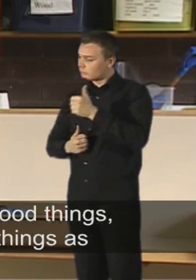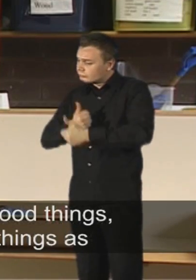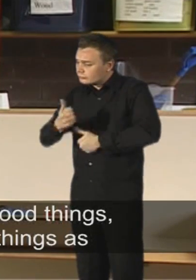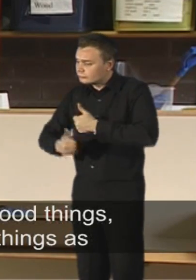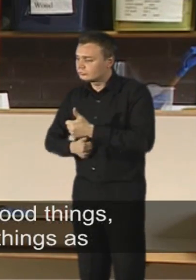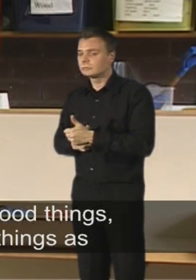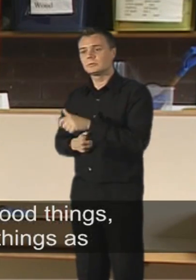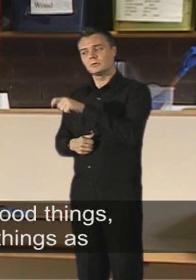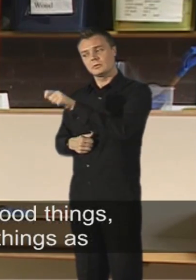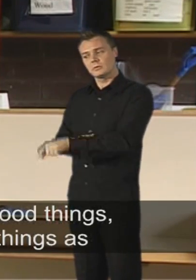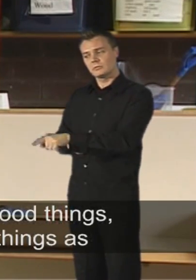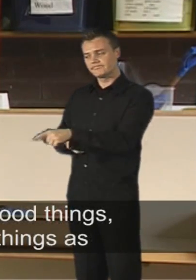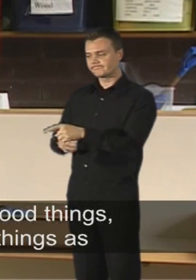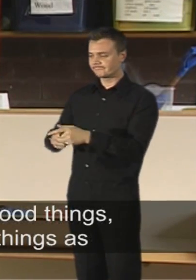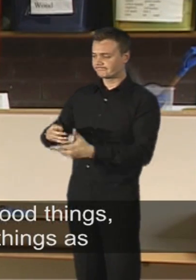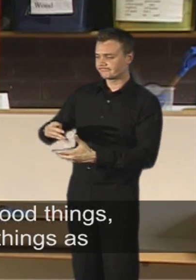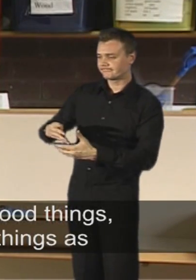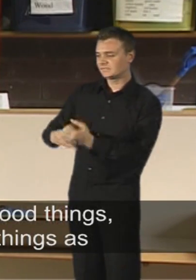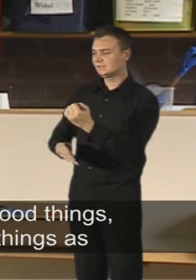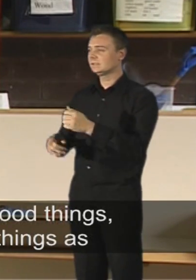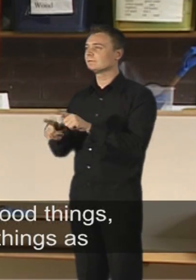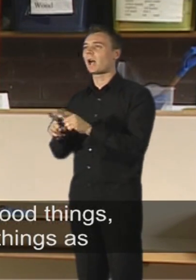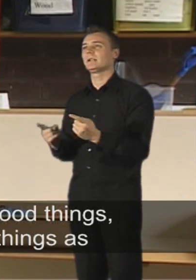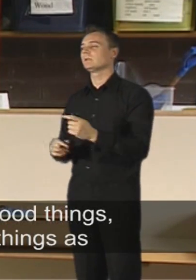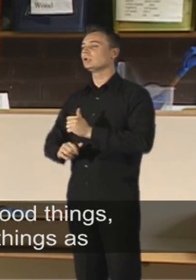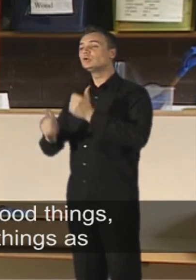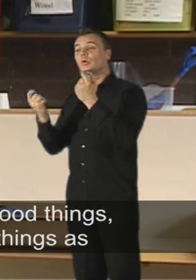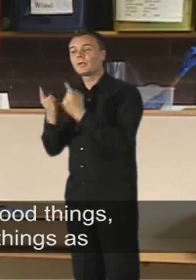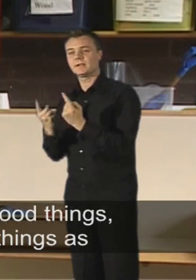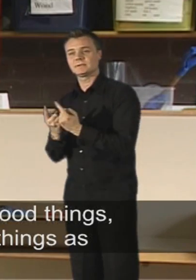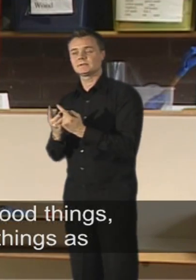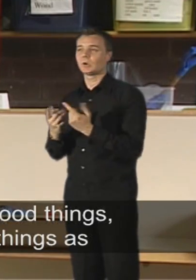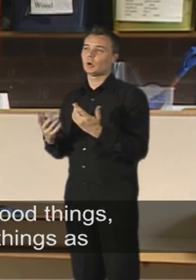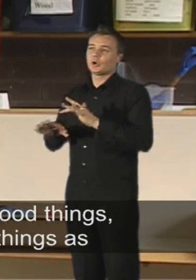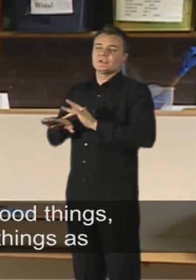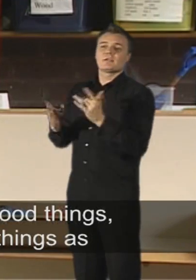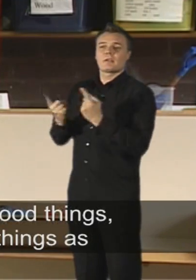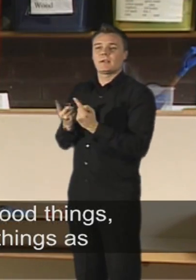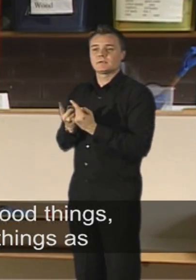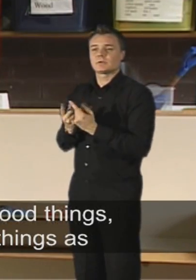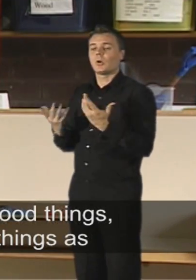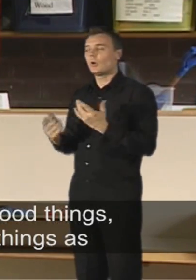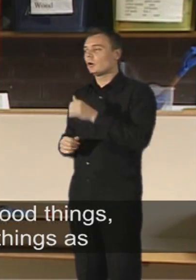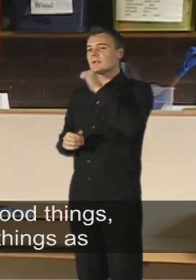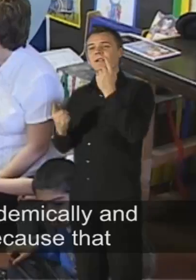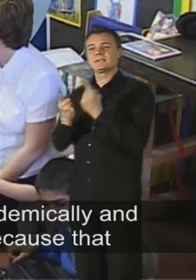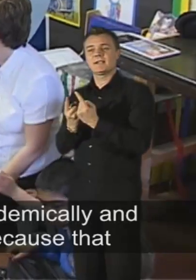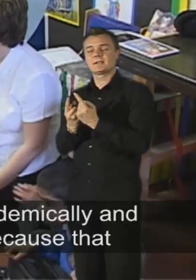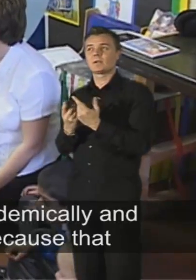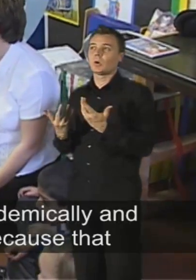for doing good things, gentle things, nice things, exciting things, as well